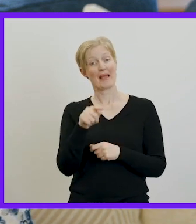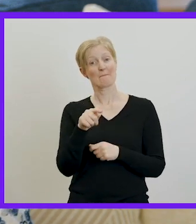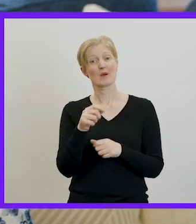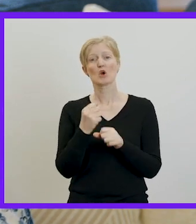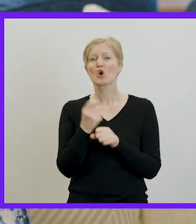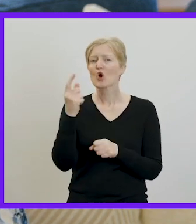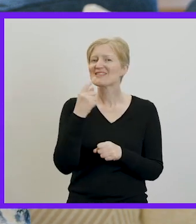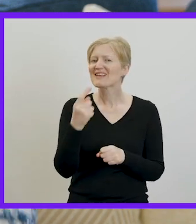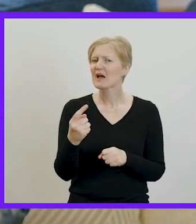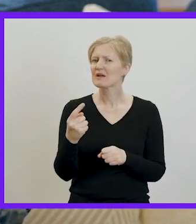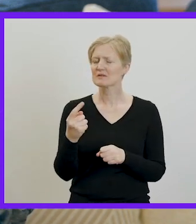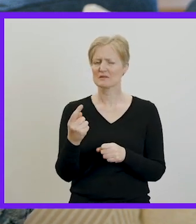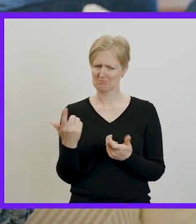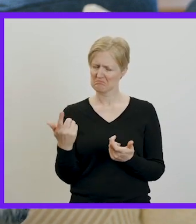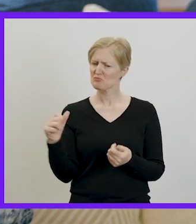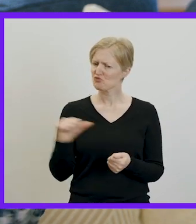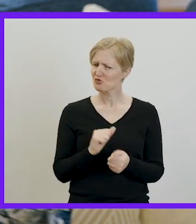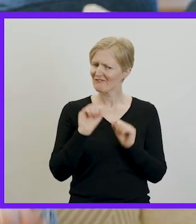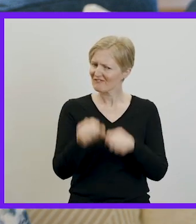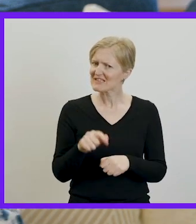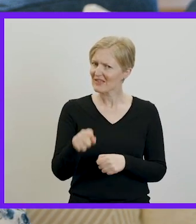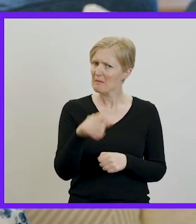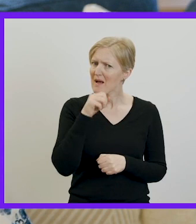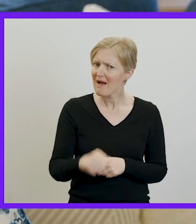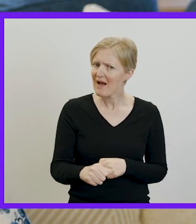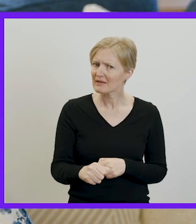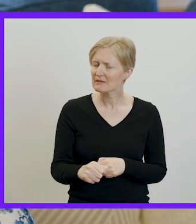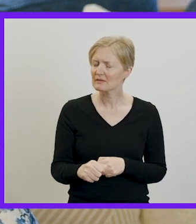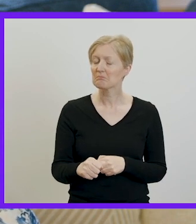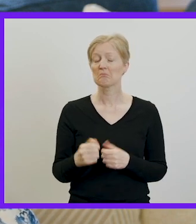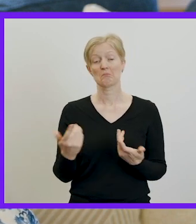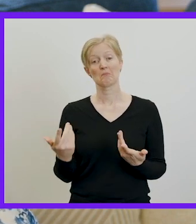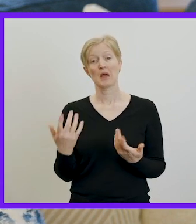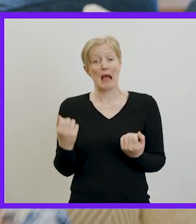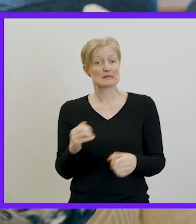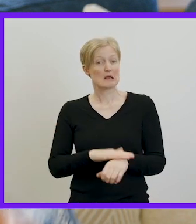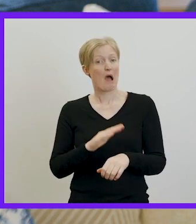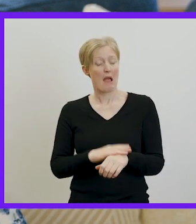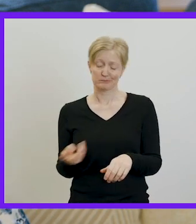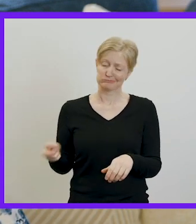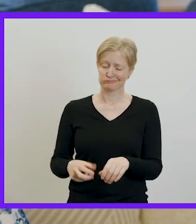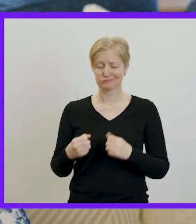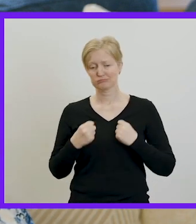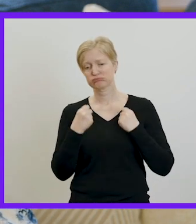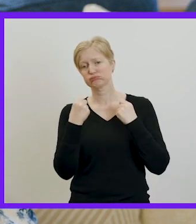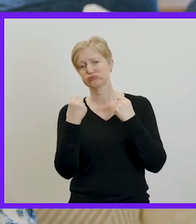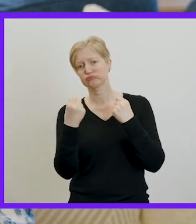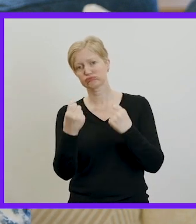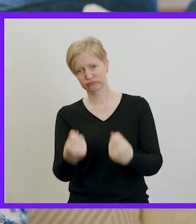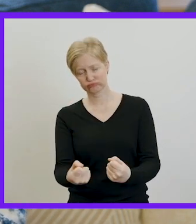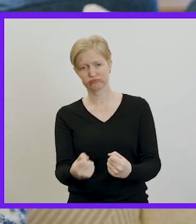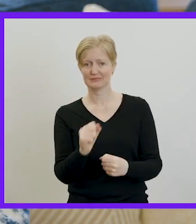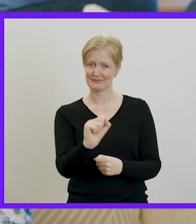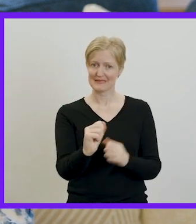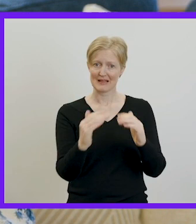felt as though God spoke to me and said, "Why don't you go and visit that elderly man today?" So I fortunately had a day off. I jumped in my car. I